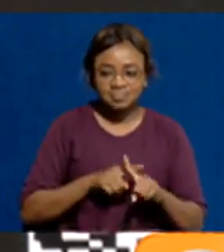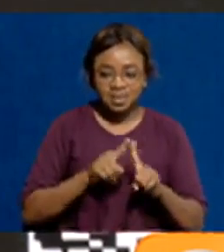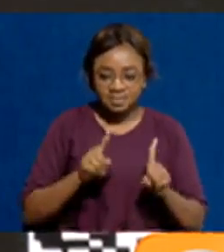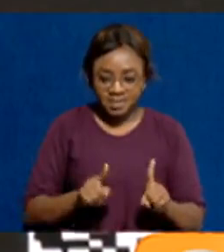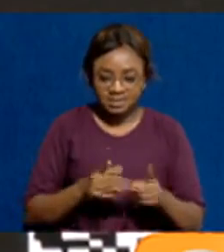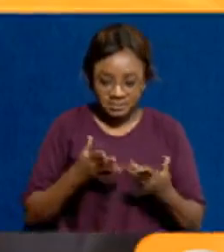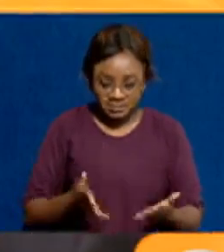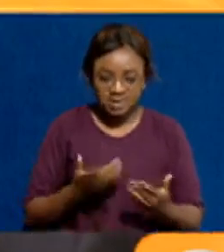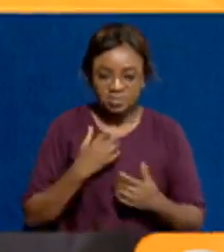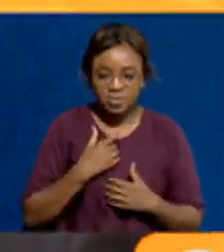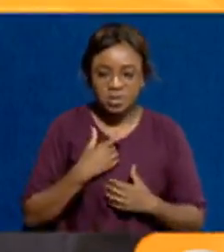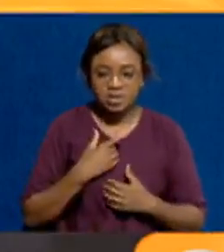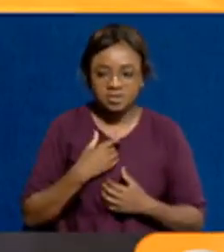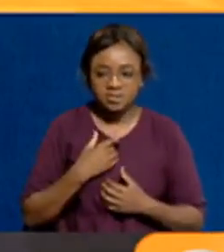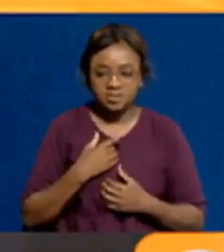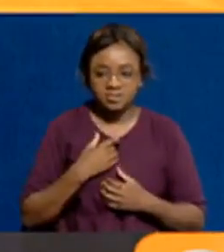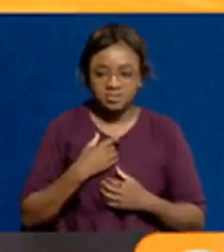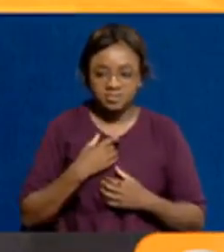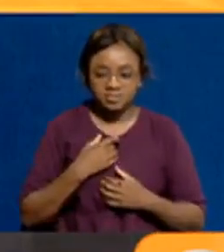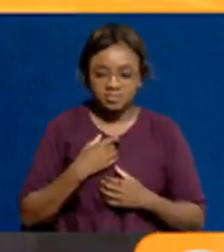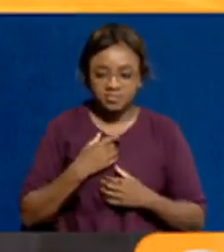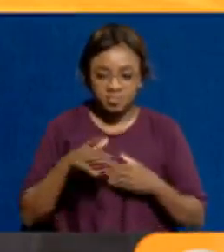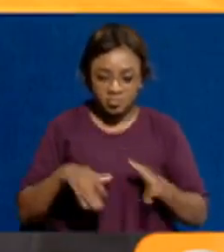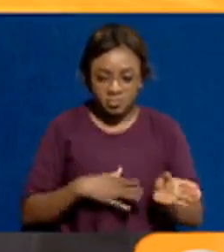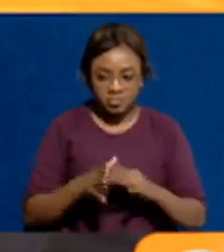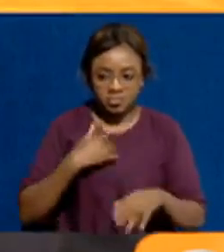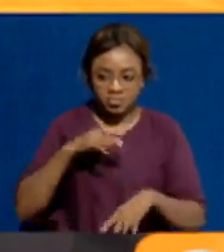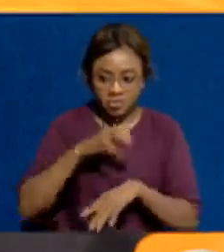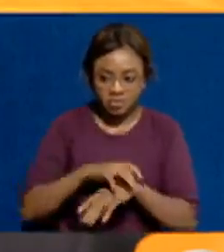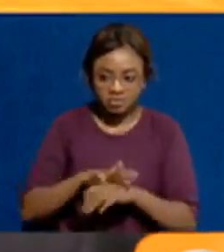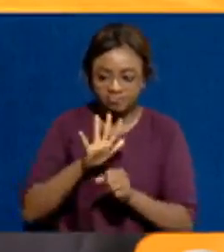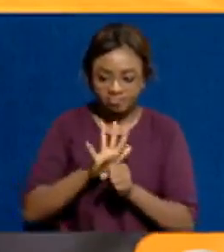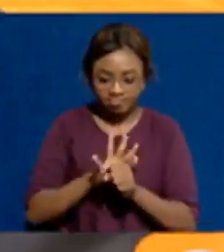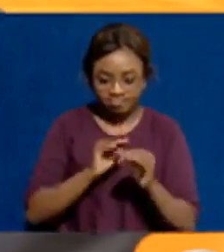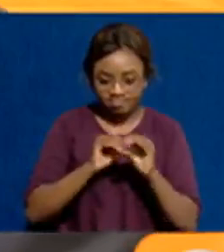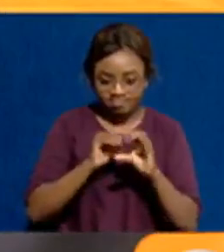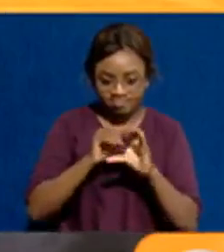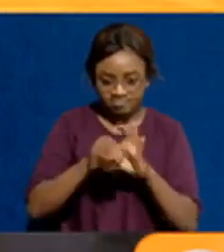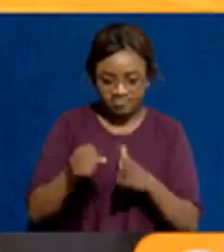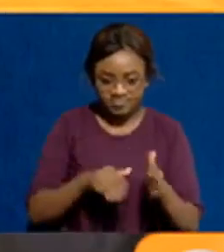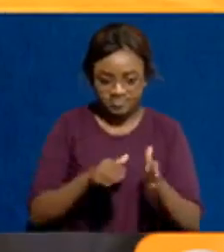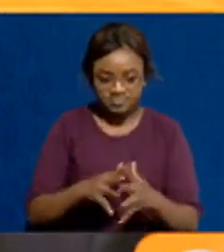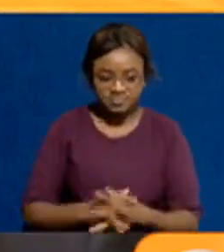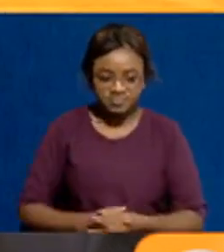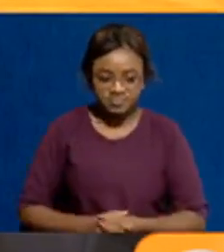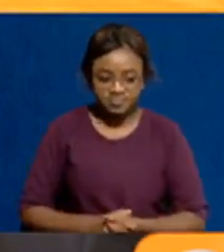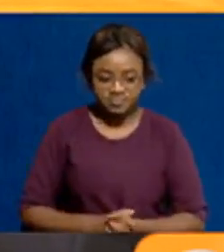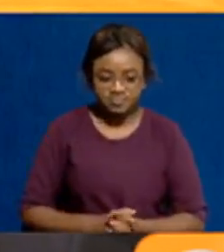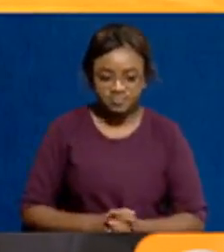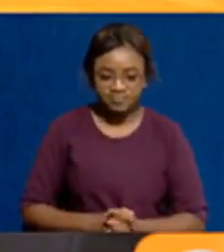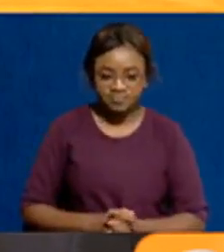have generated lots of investor leads. Lots of investor leads.